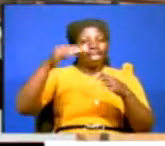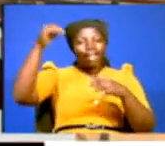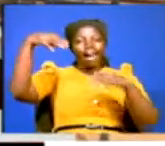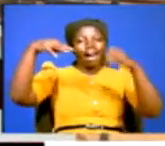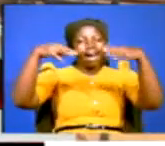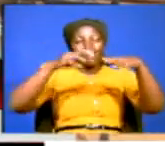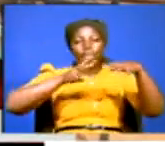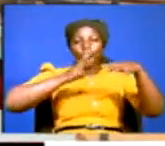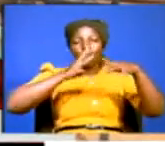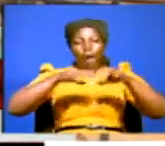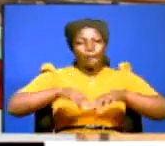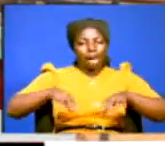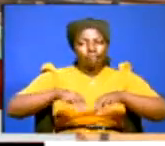asubuhi